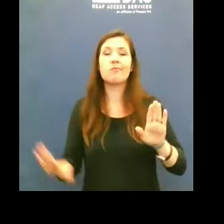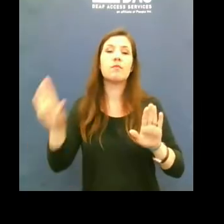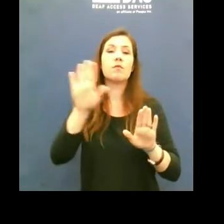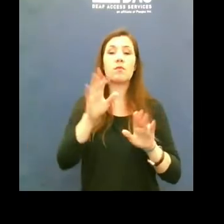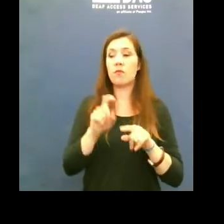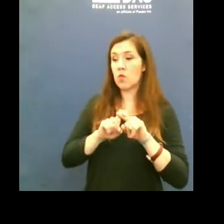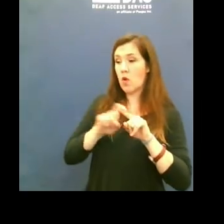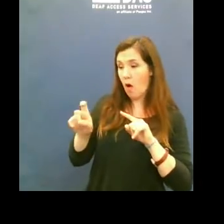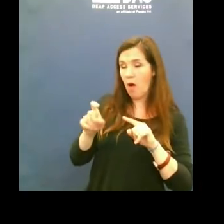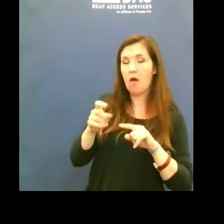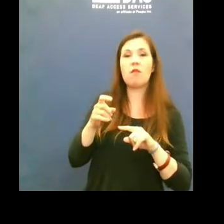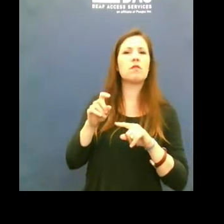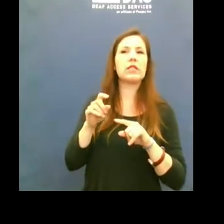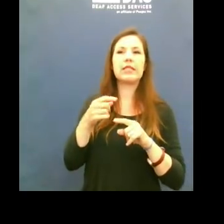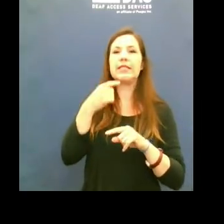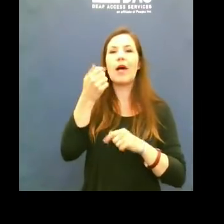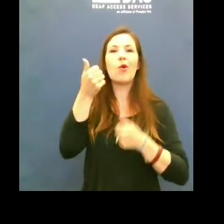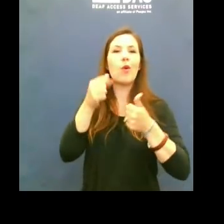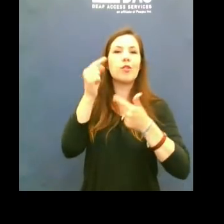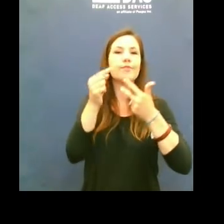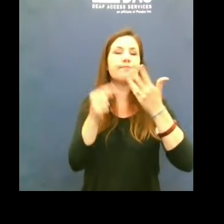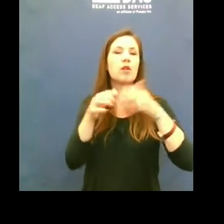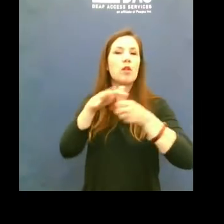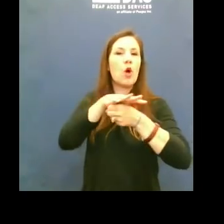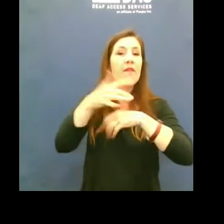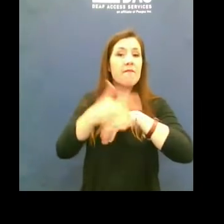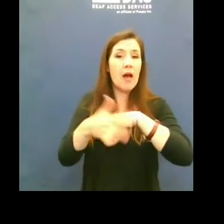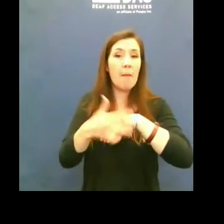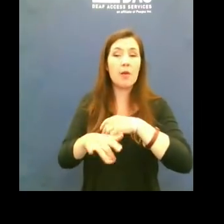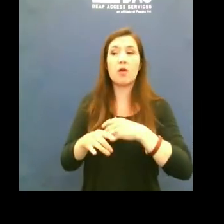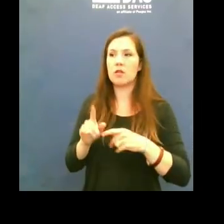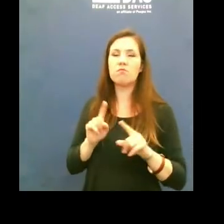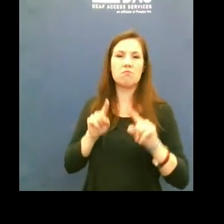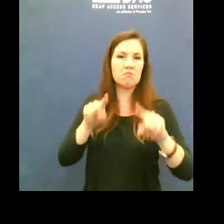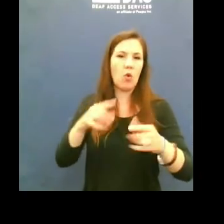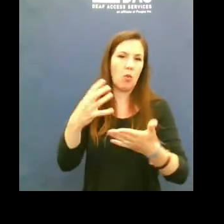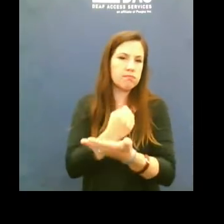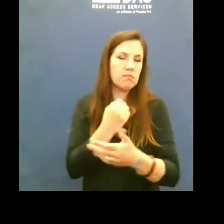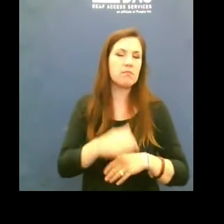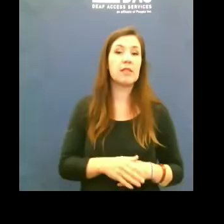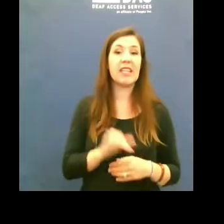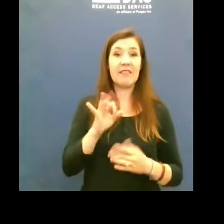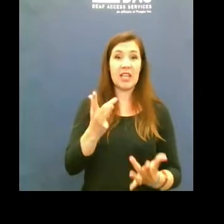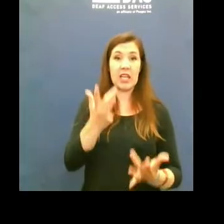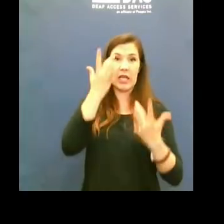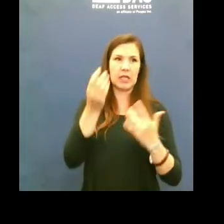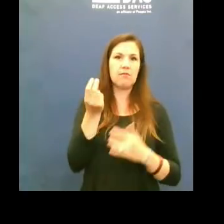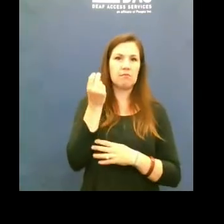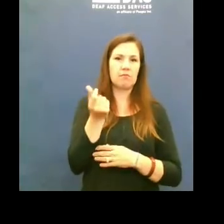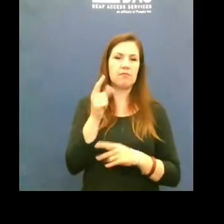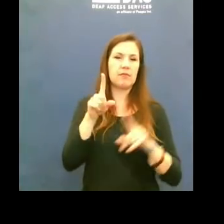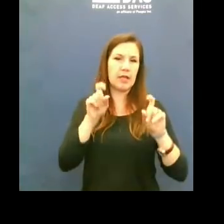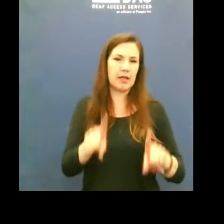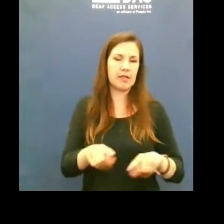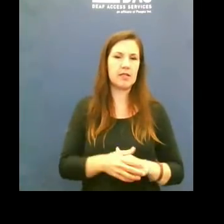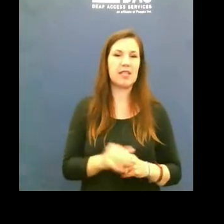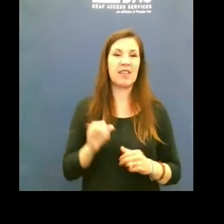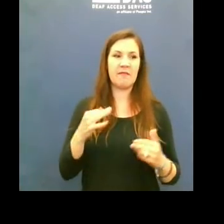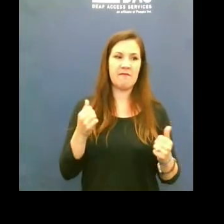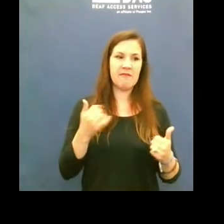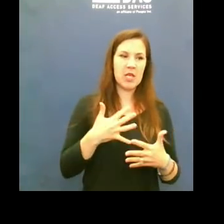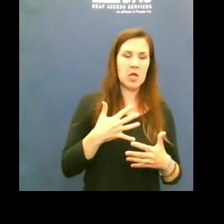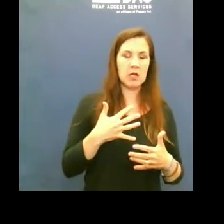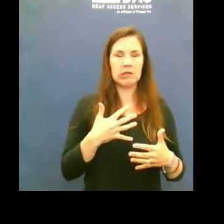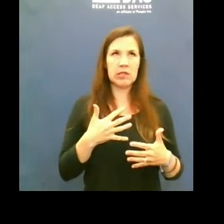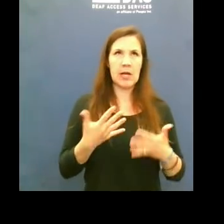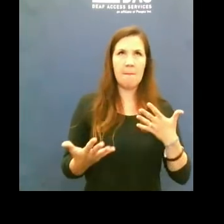that are available, and you can choose one. If you're ill, you should get tested right away. If you're not ill, but you have risk or fear that you may have,